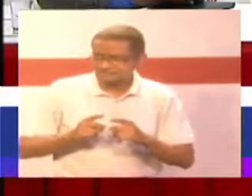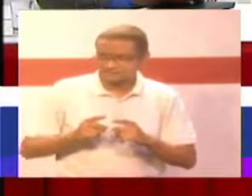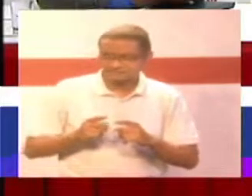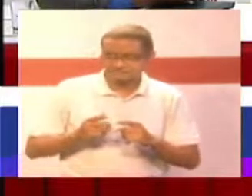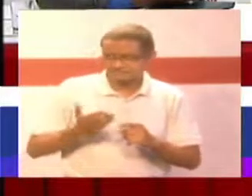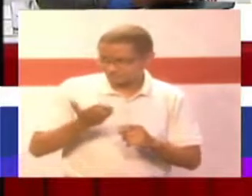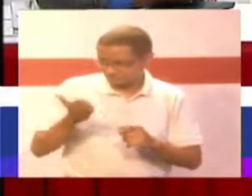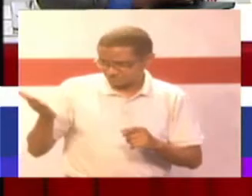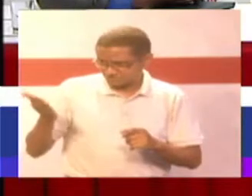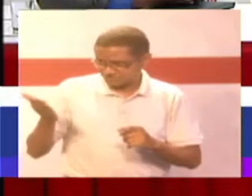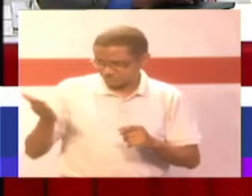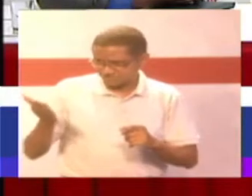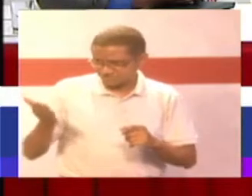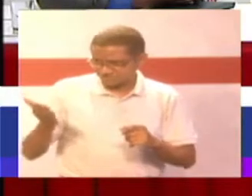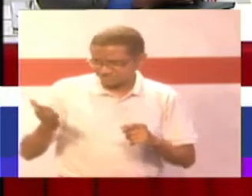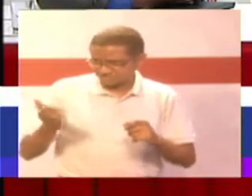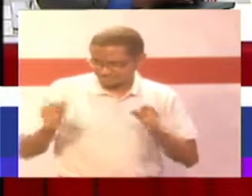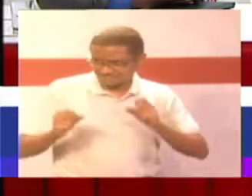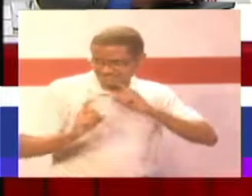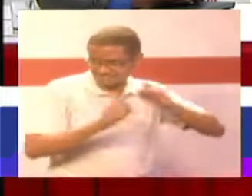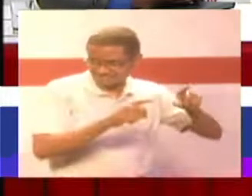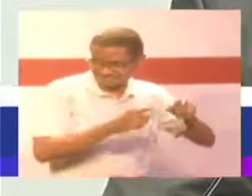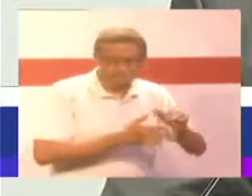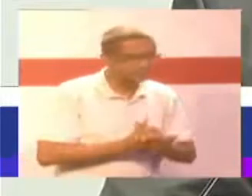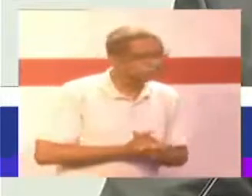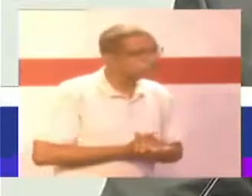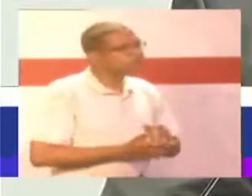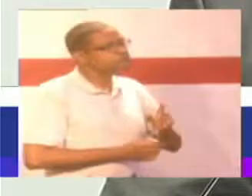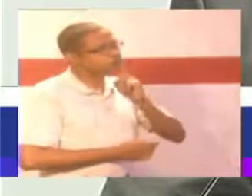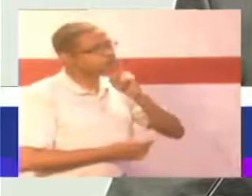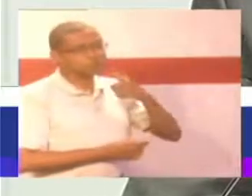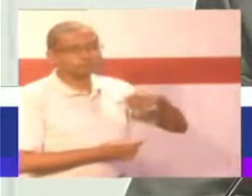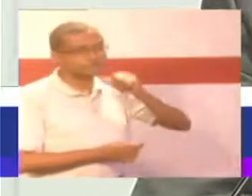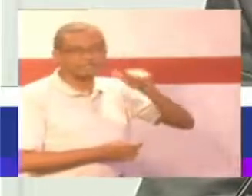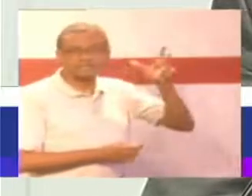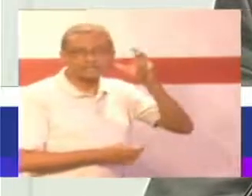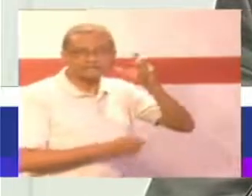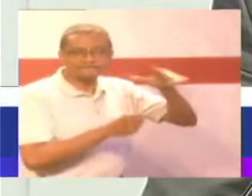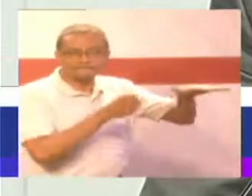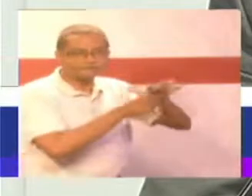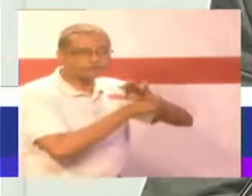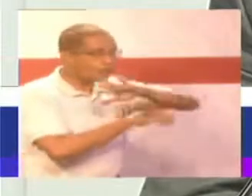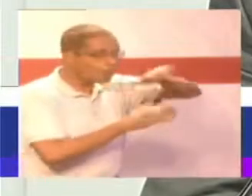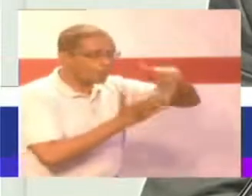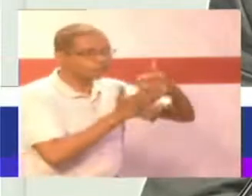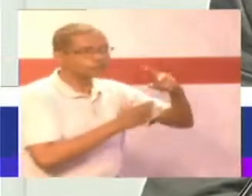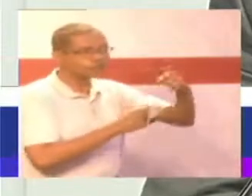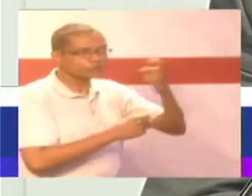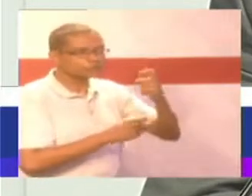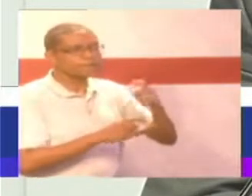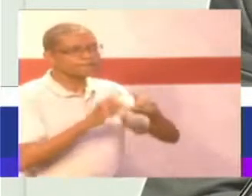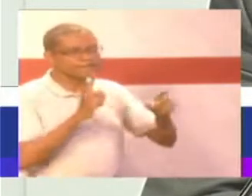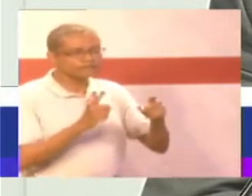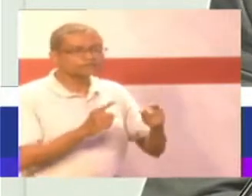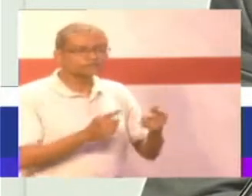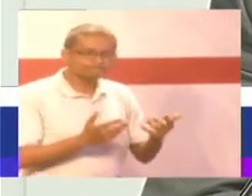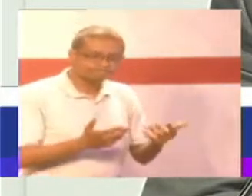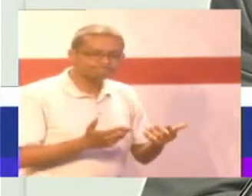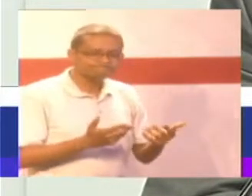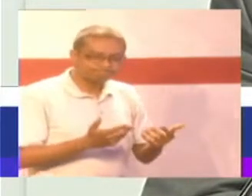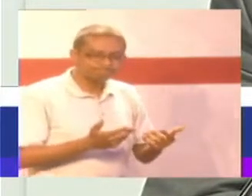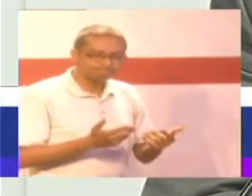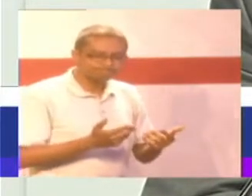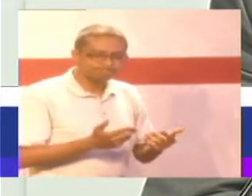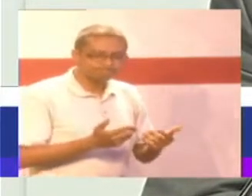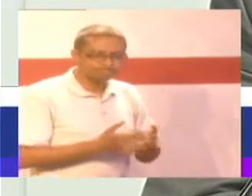of... Possibly. So while we didn't hear the entire question, it is really a matter of the advice not